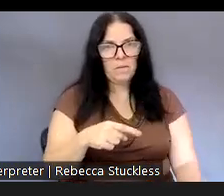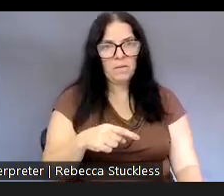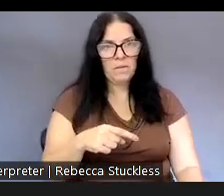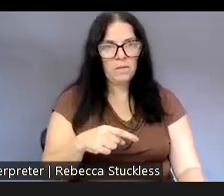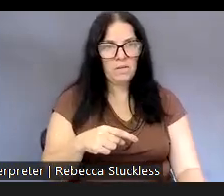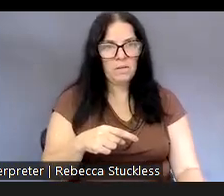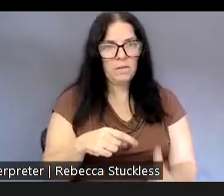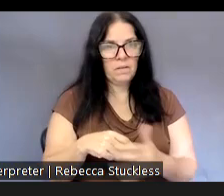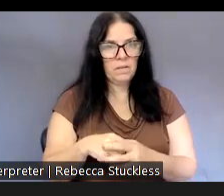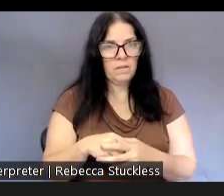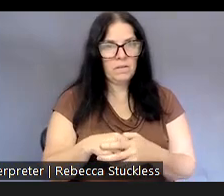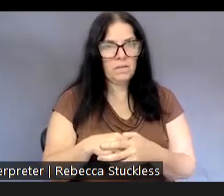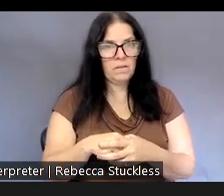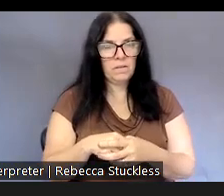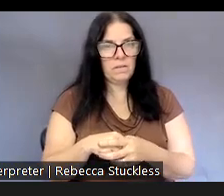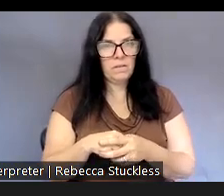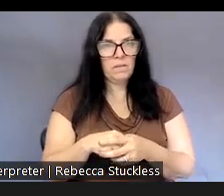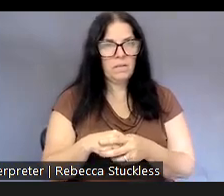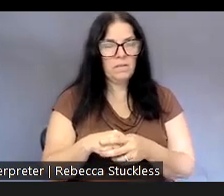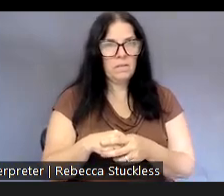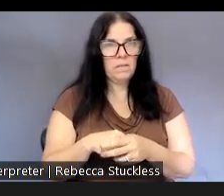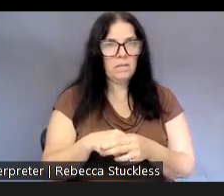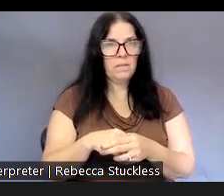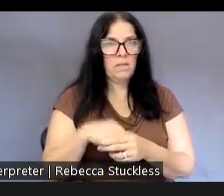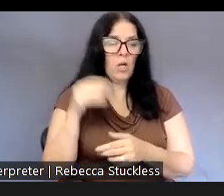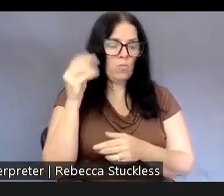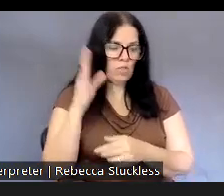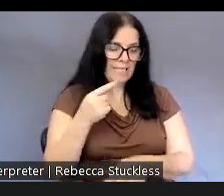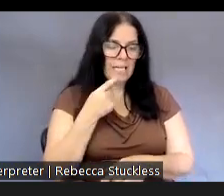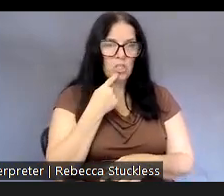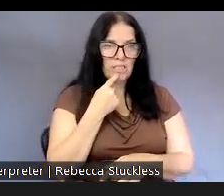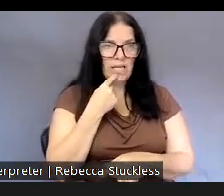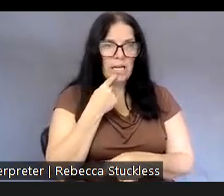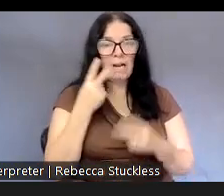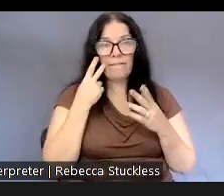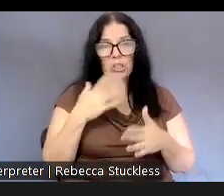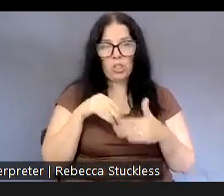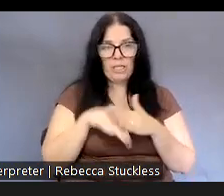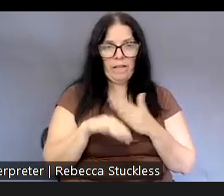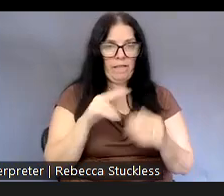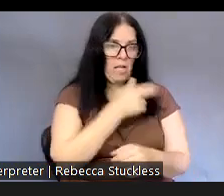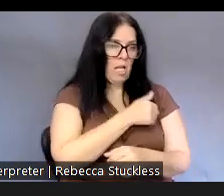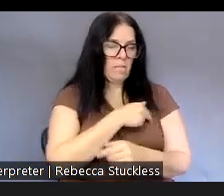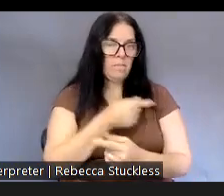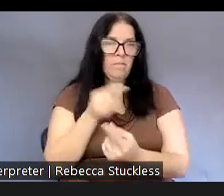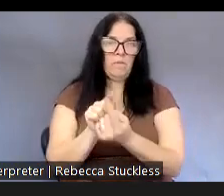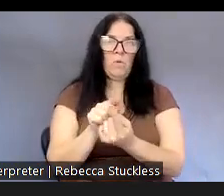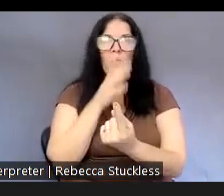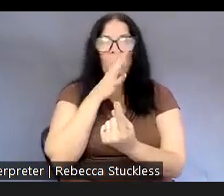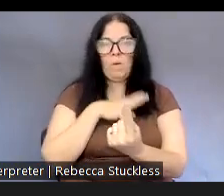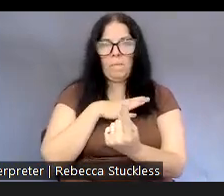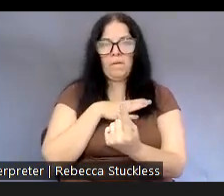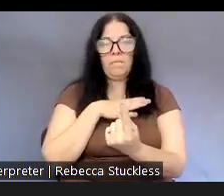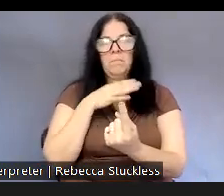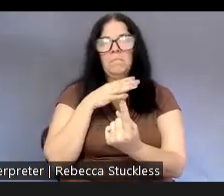microaggression. The presenter said, a visitor to a hospital approached a woman of color in the